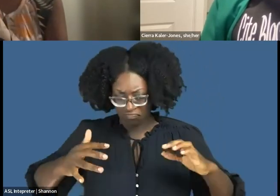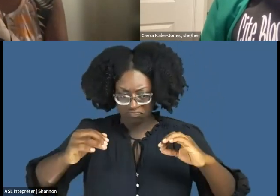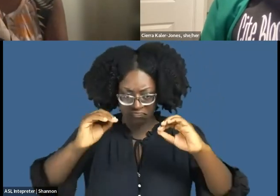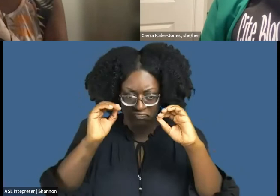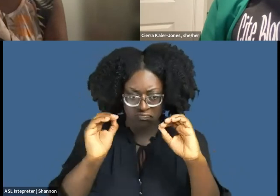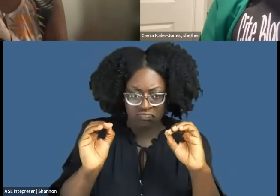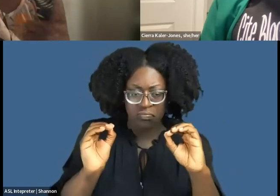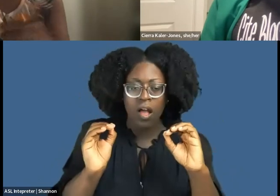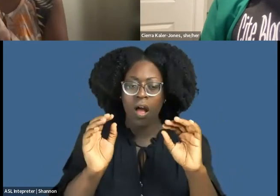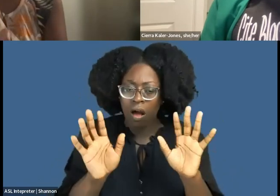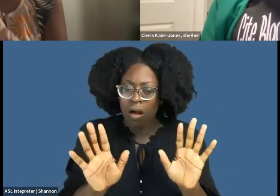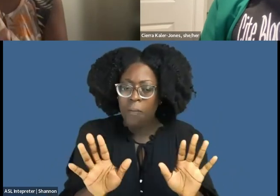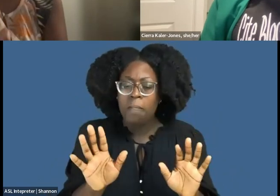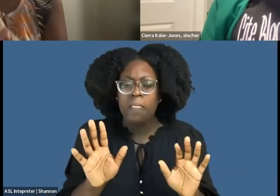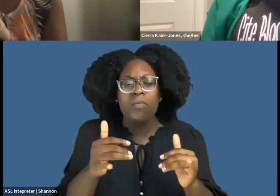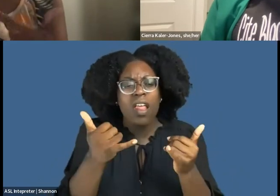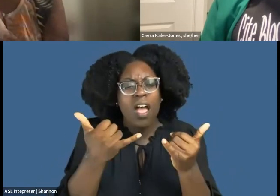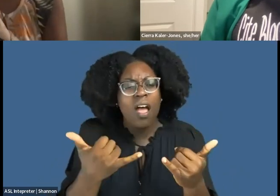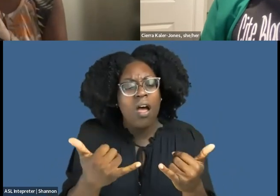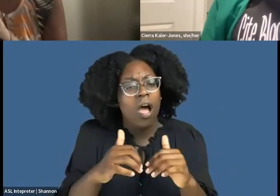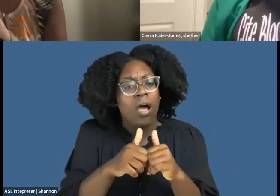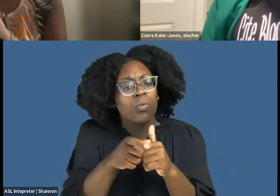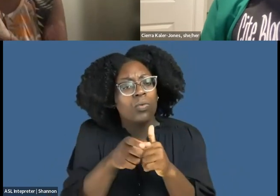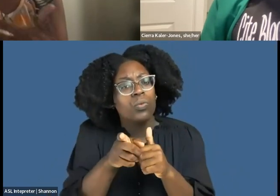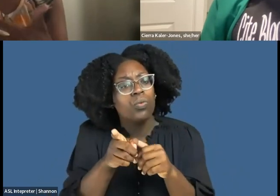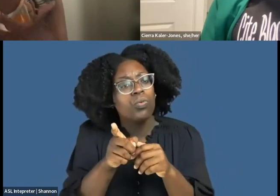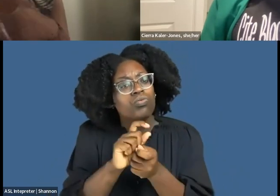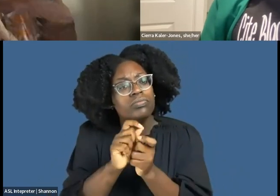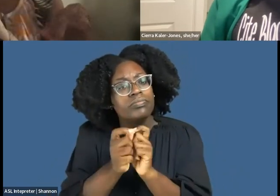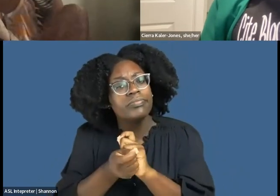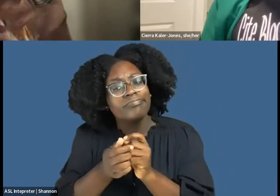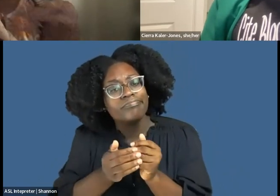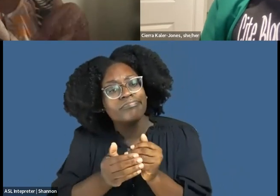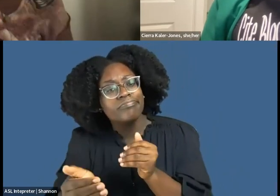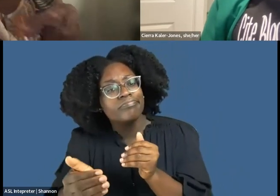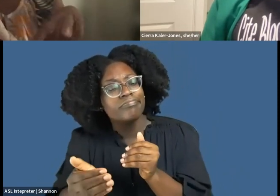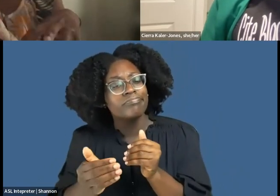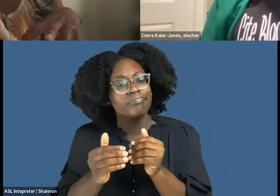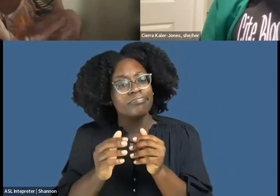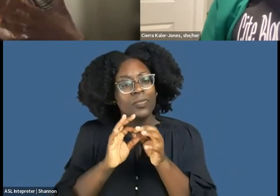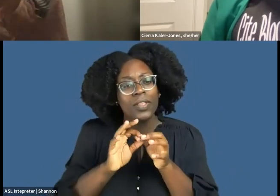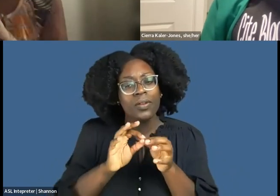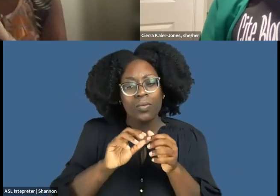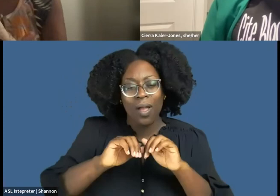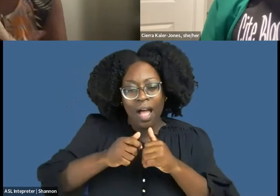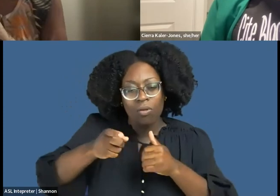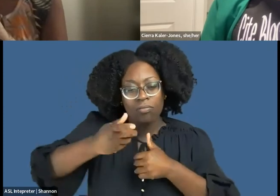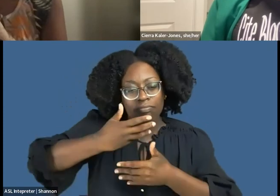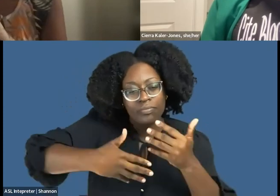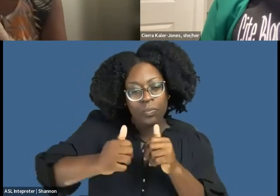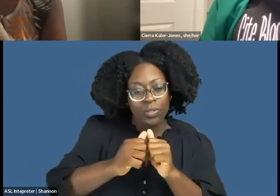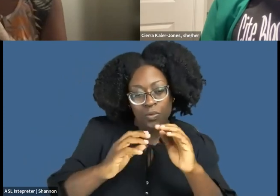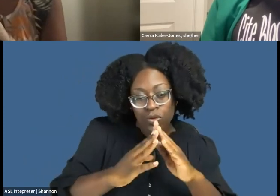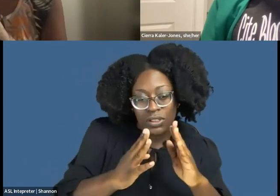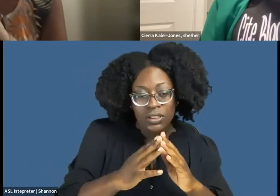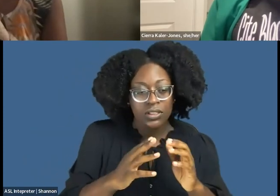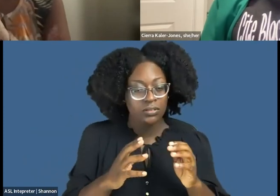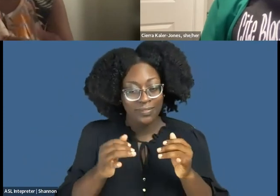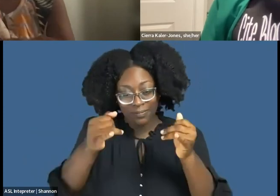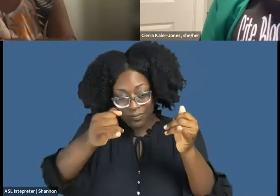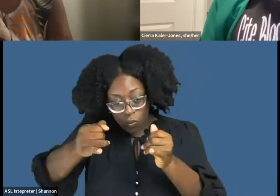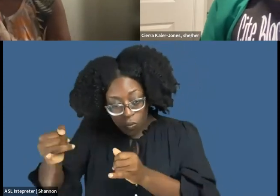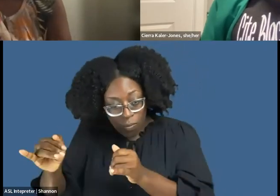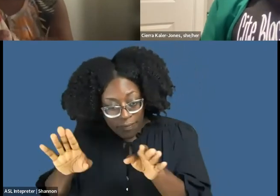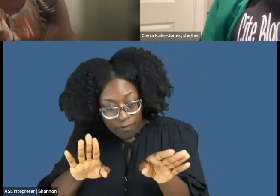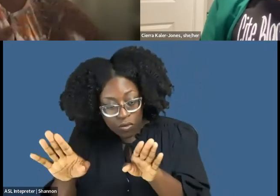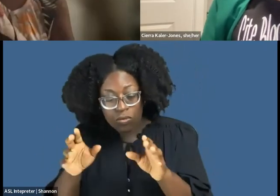an individual level, 2, on a communal level, and like in kind of a family communal level, and then 3, on our campus level. And